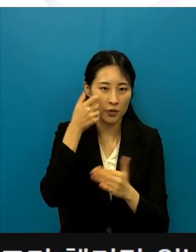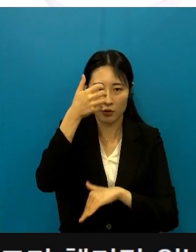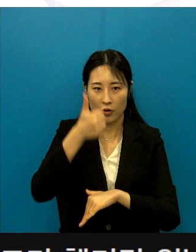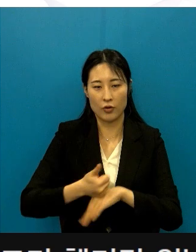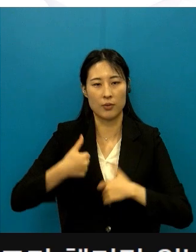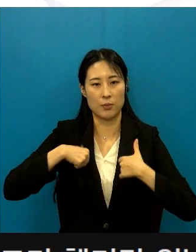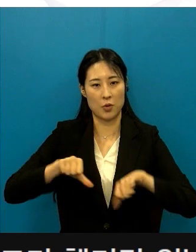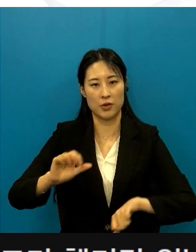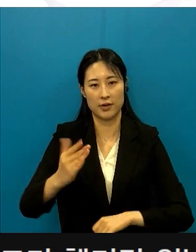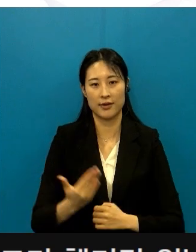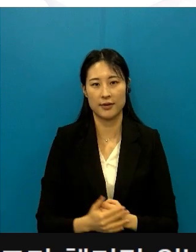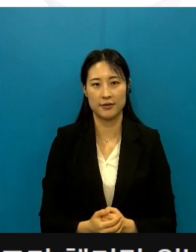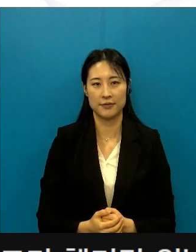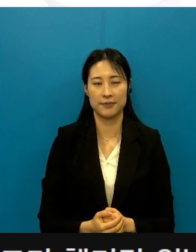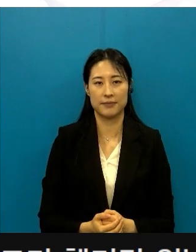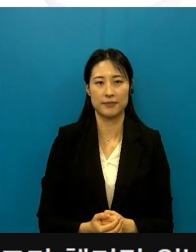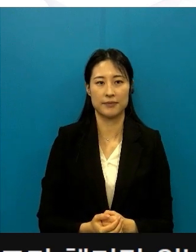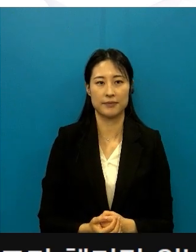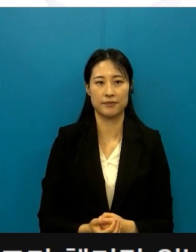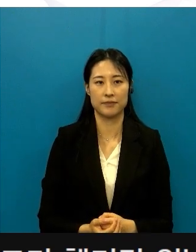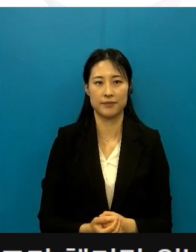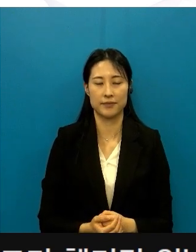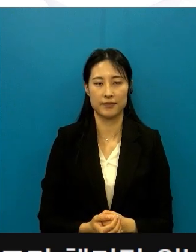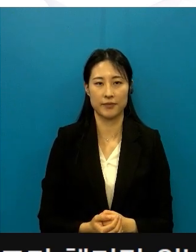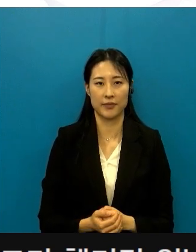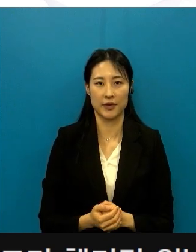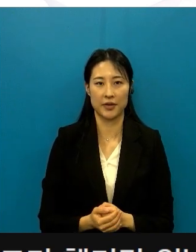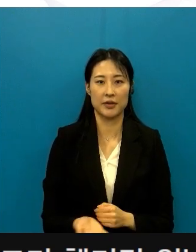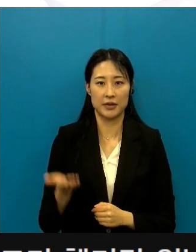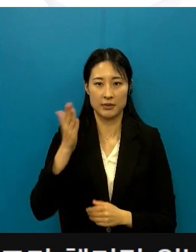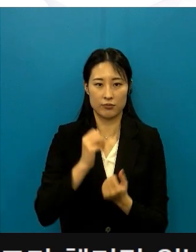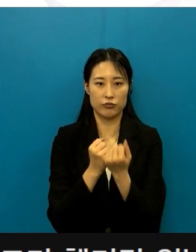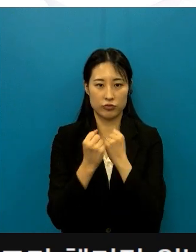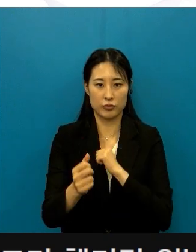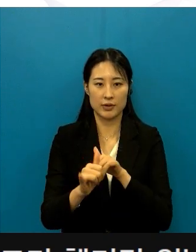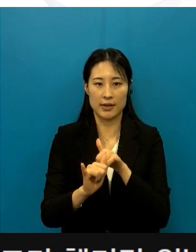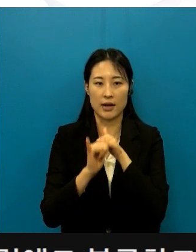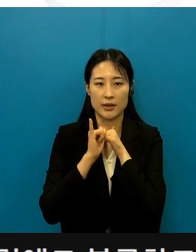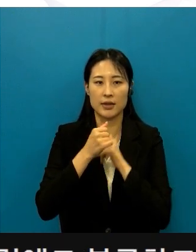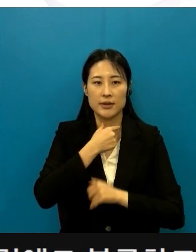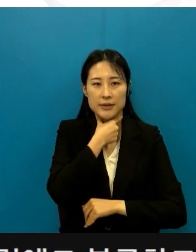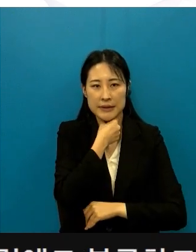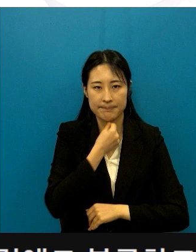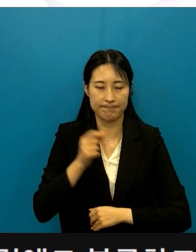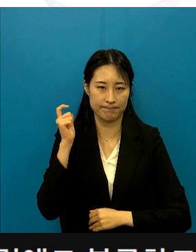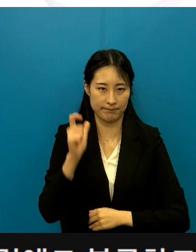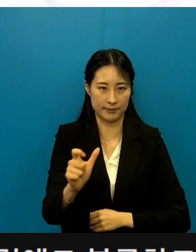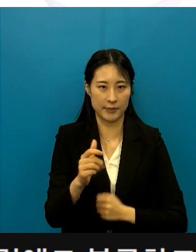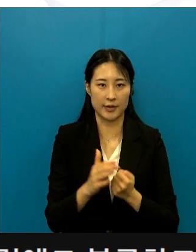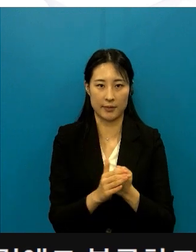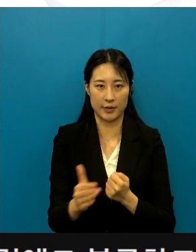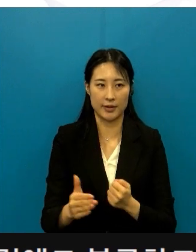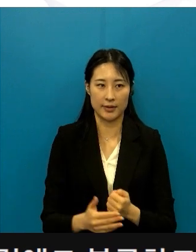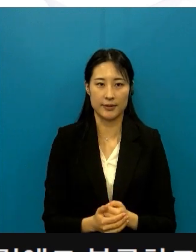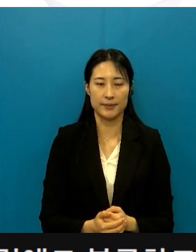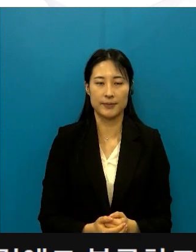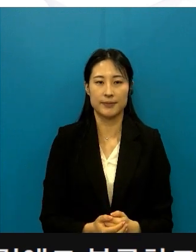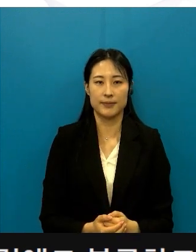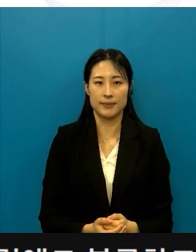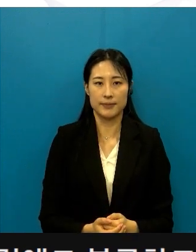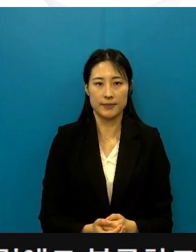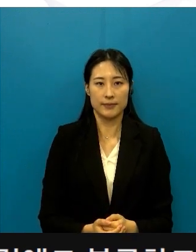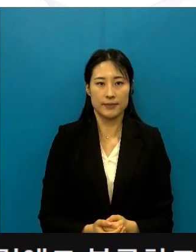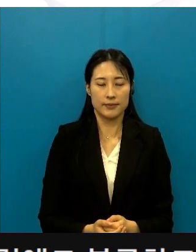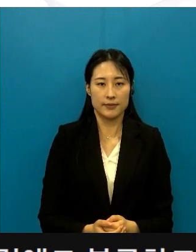But her desire to die was so strong that in that year, after pleading on social media for